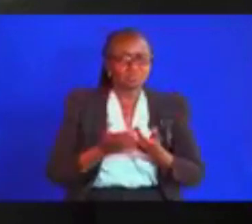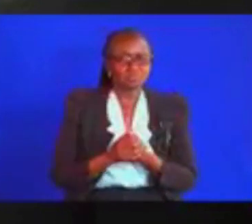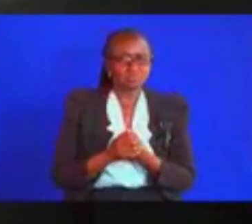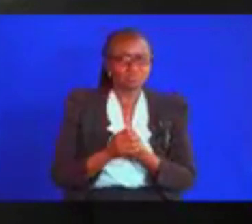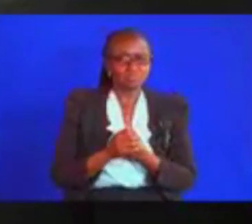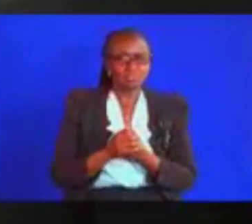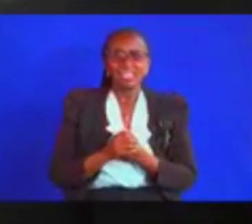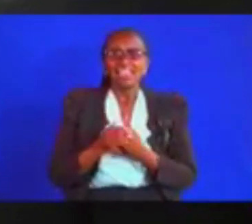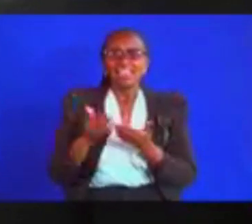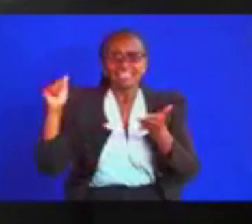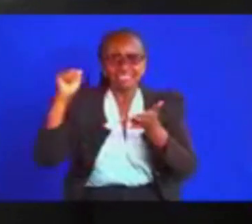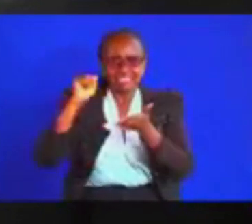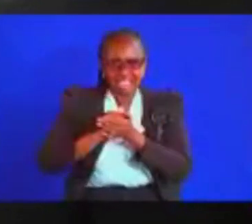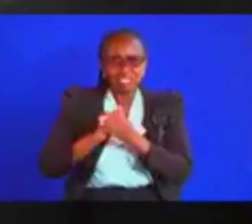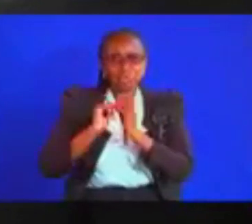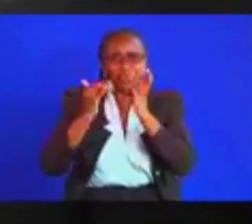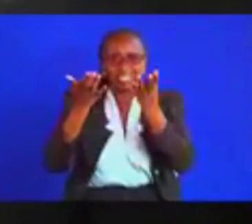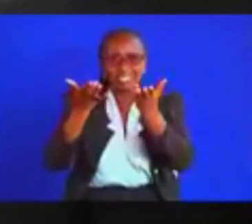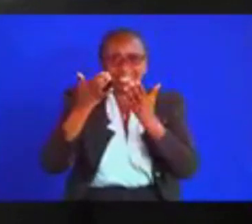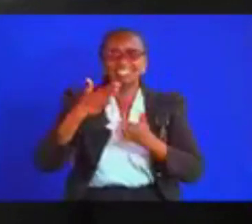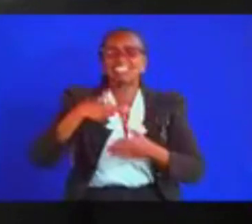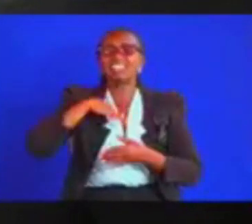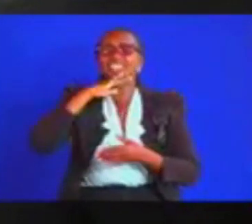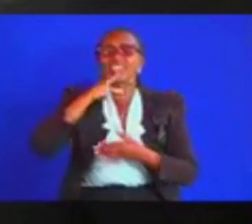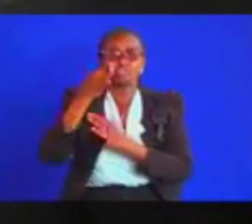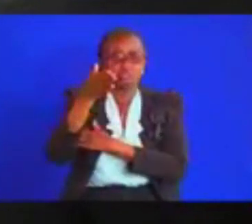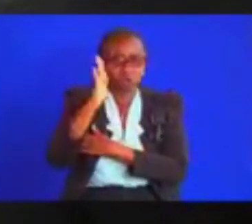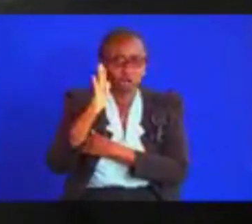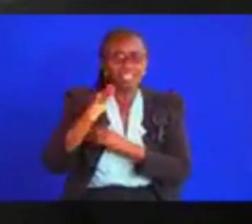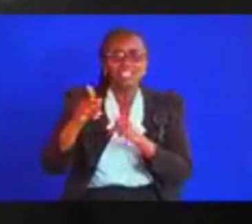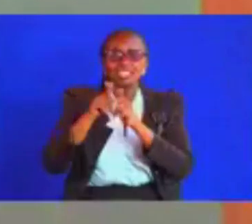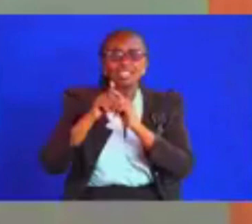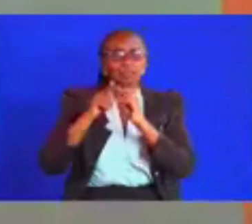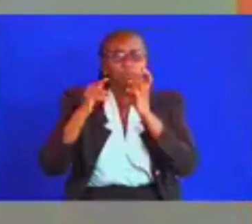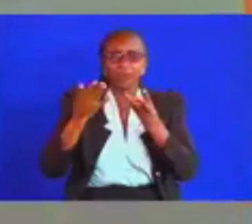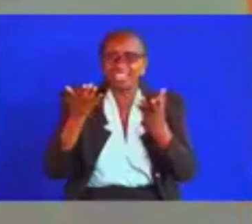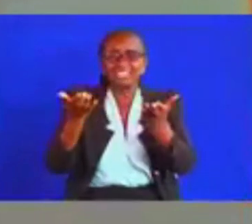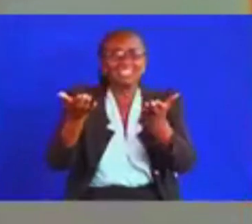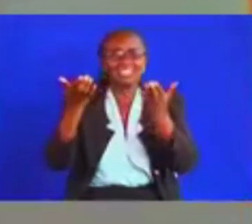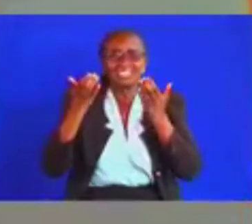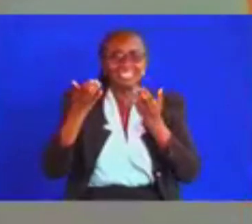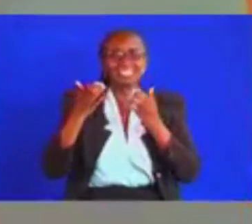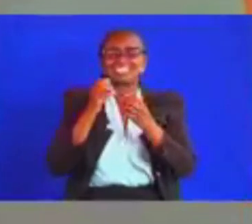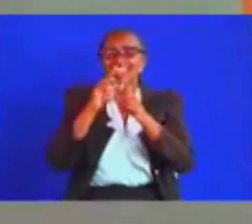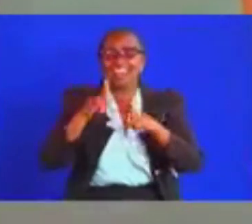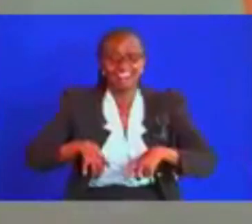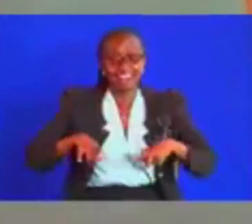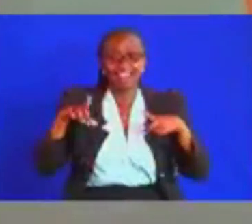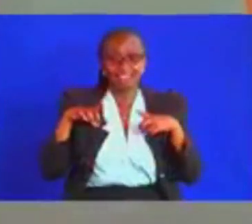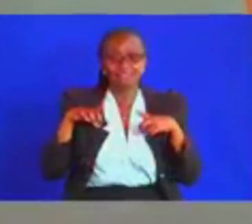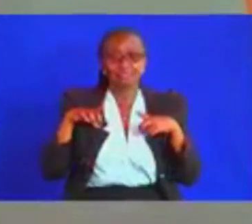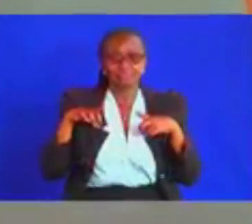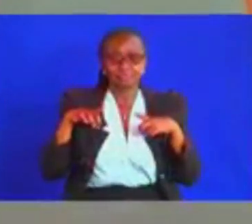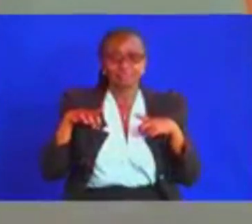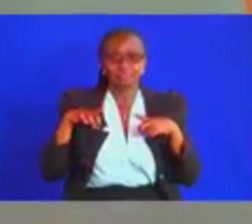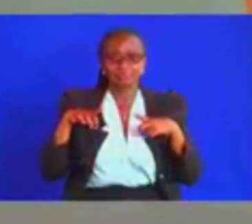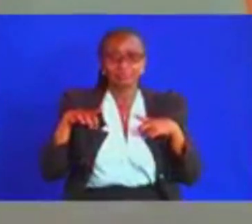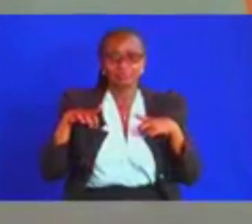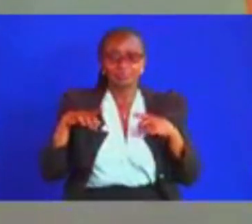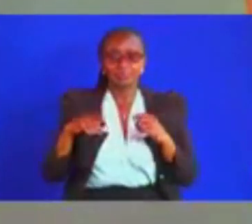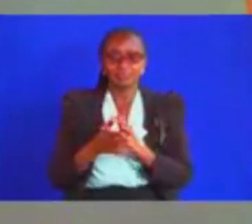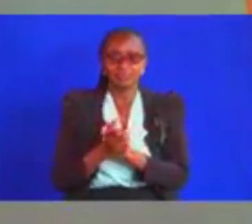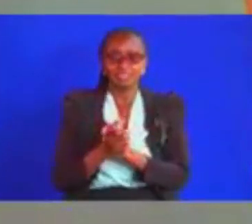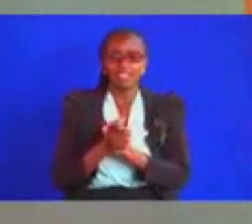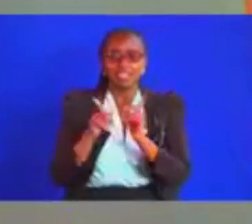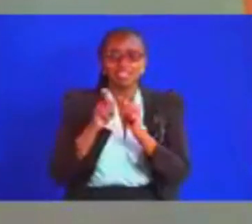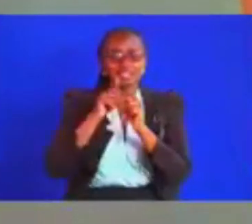It would require his death. It would require his blood. It would require his life. Are we together?